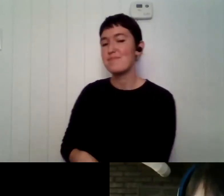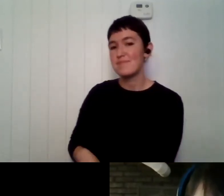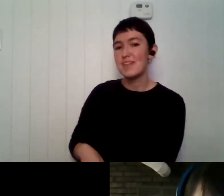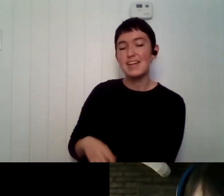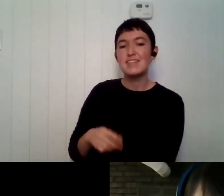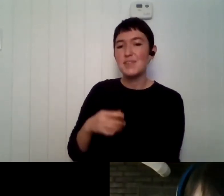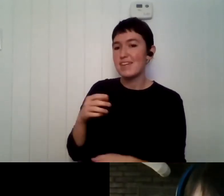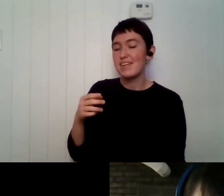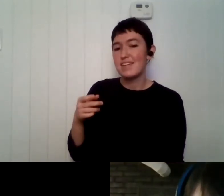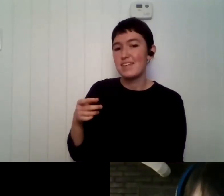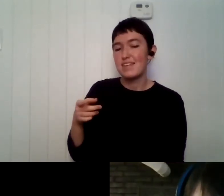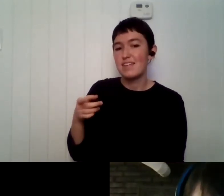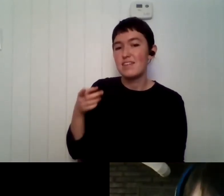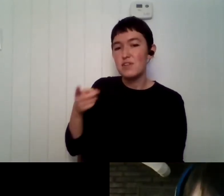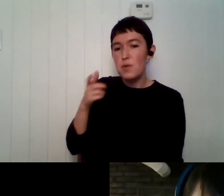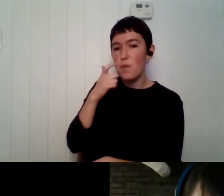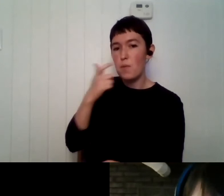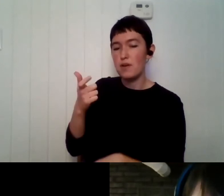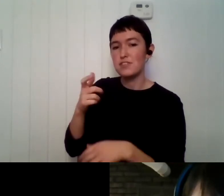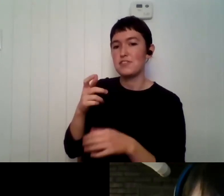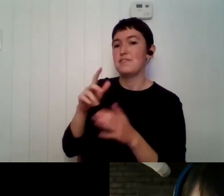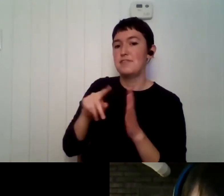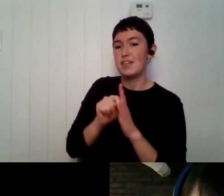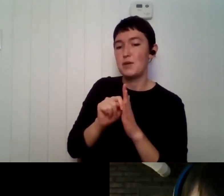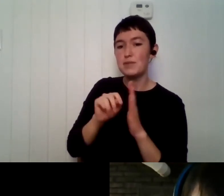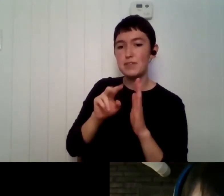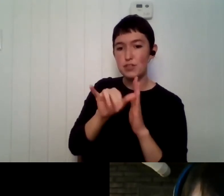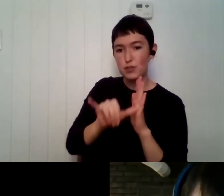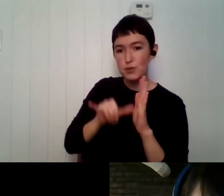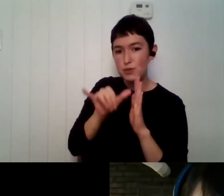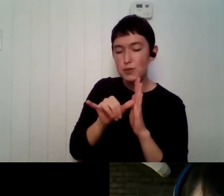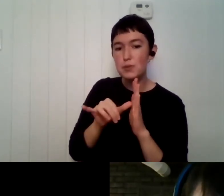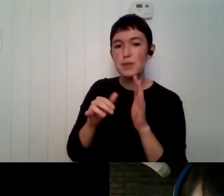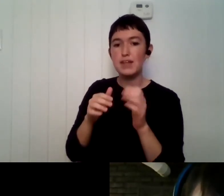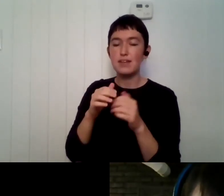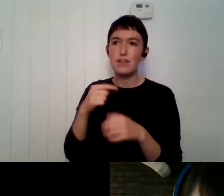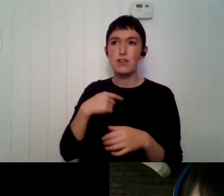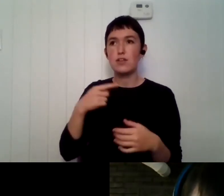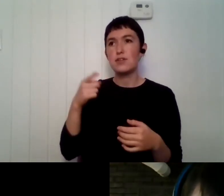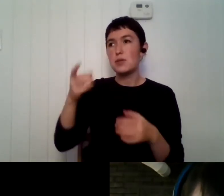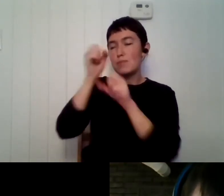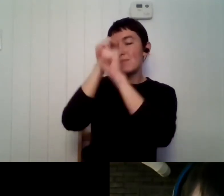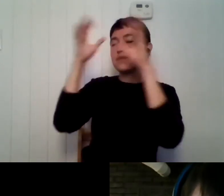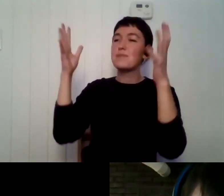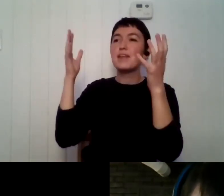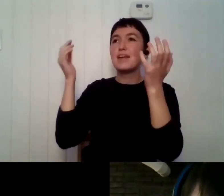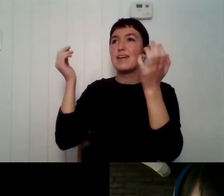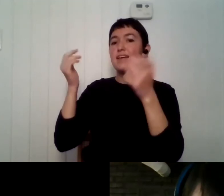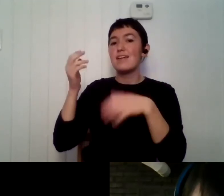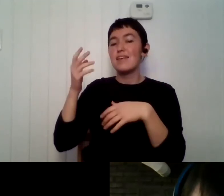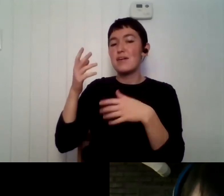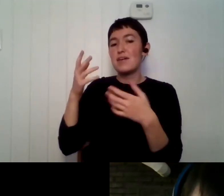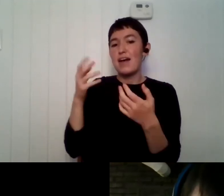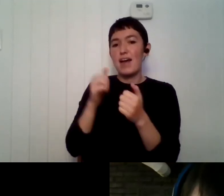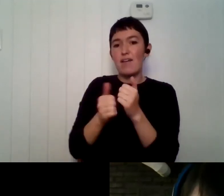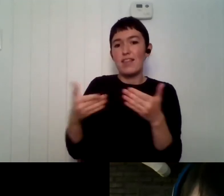videos on YouTube, maybe like you think of everything moving smoothly, and just like the artistic renderings of cells are often